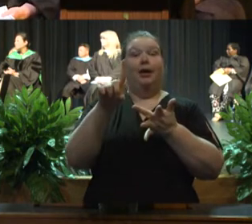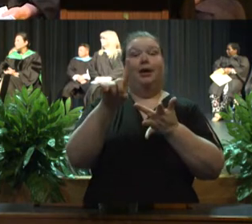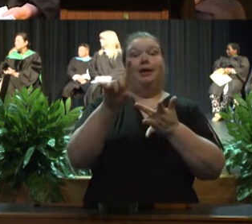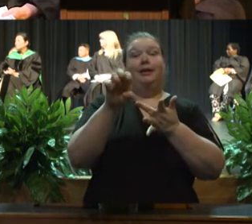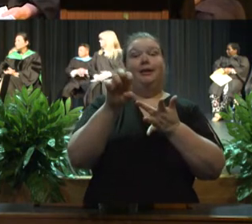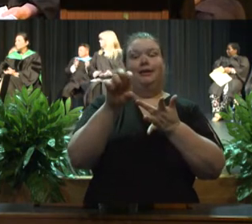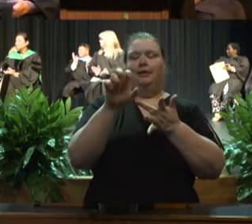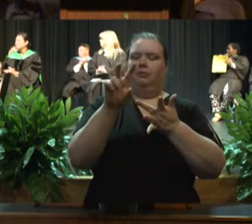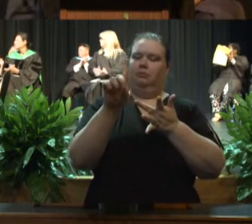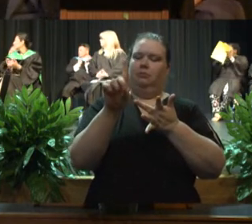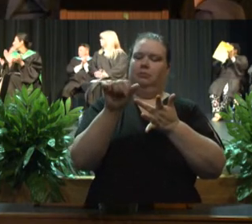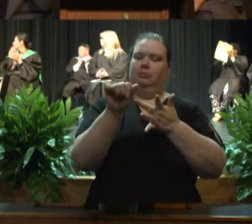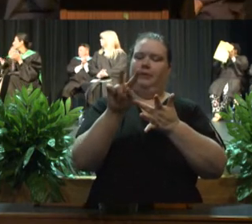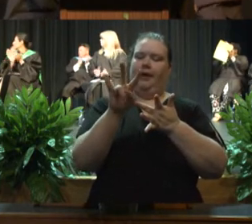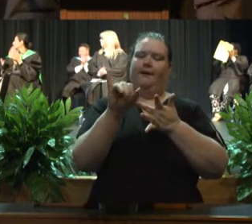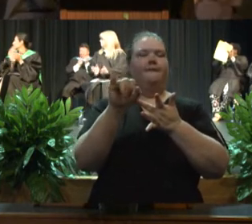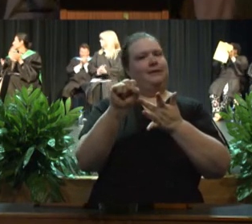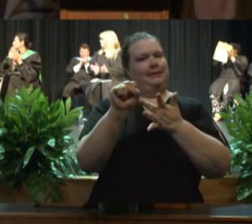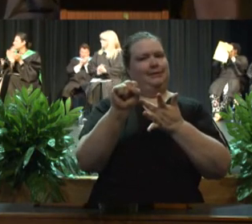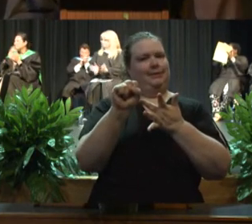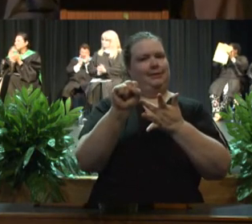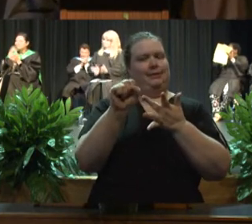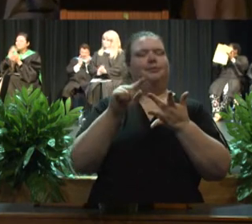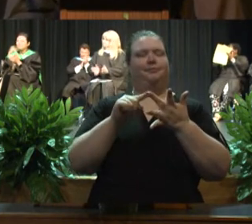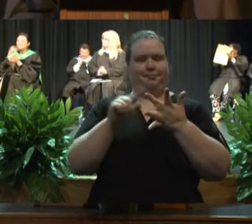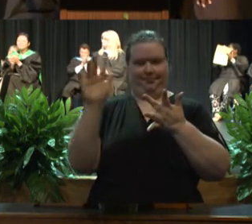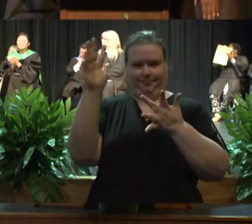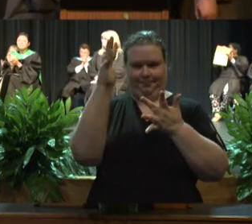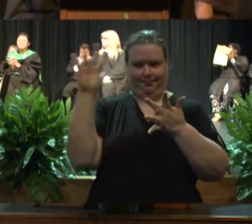Secretary Mr. Jeremy Davis.